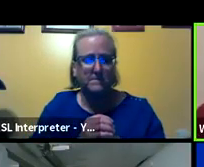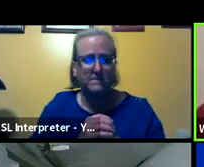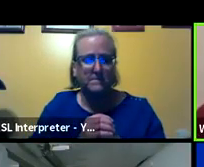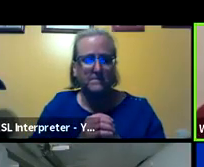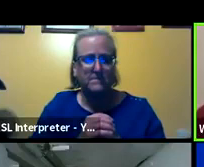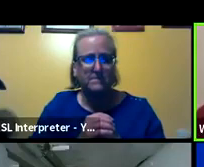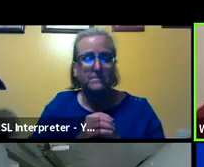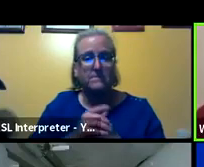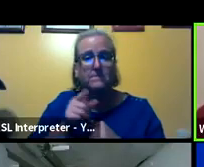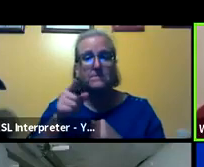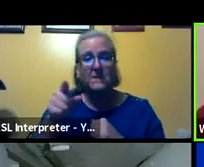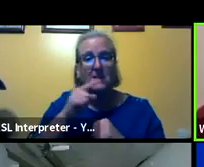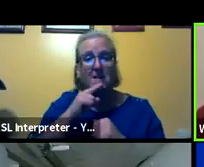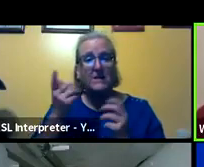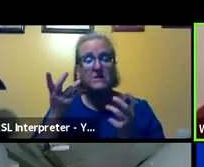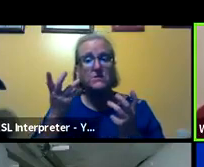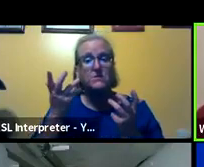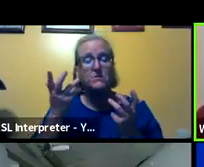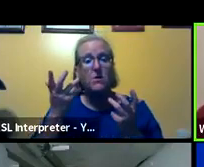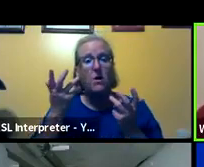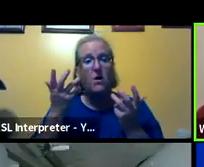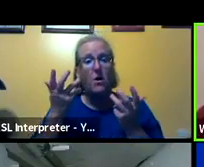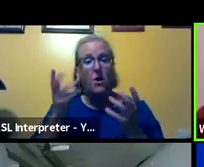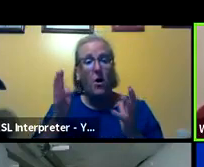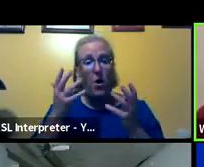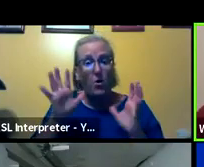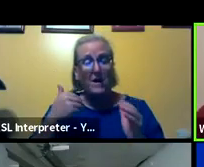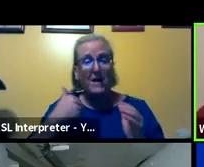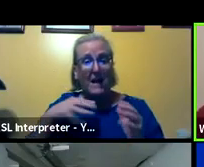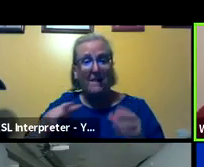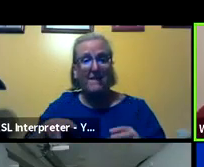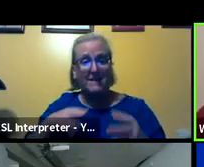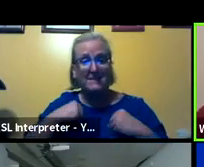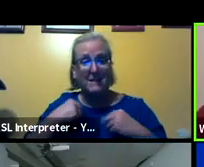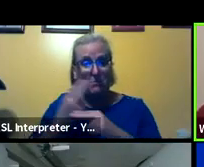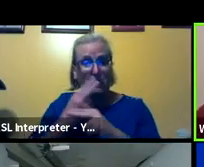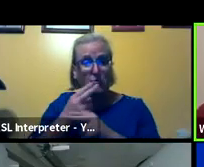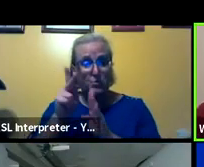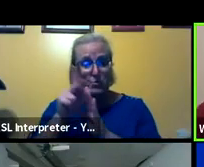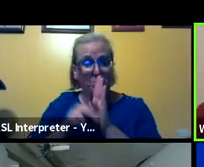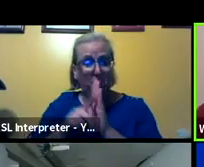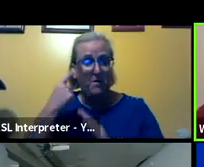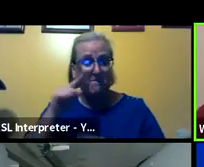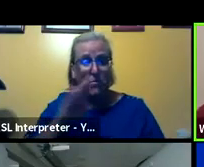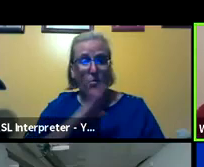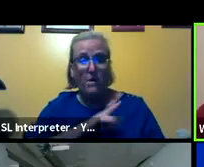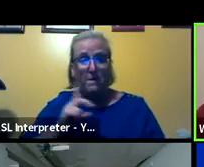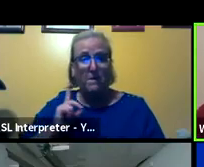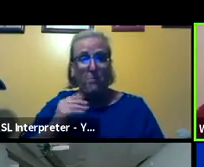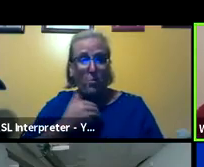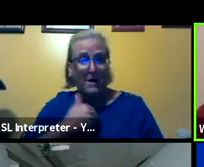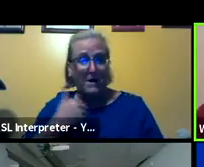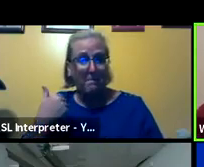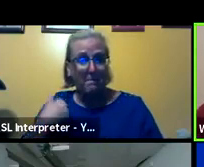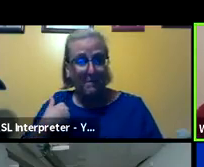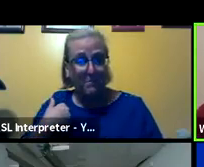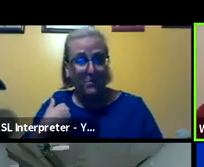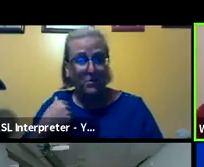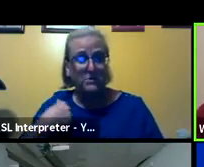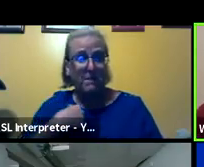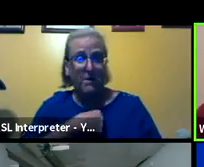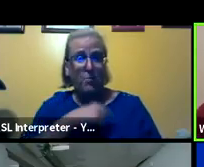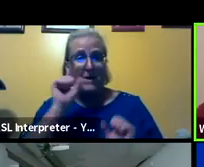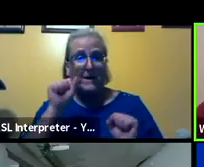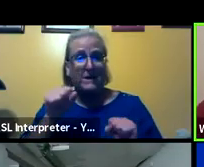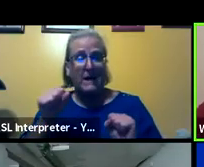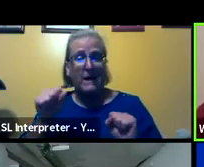Is there already then an acceptable use policy for board members that we could tie